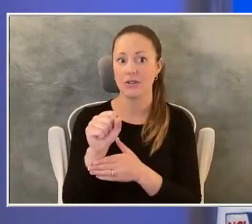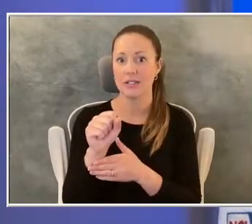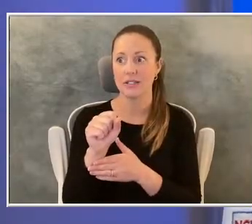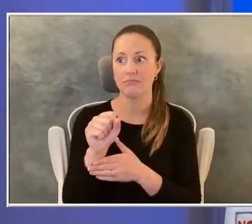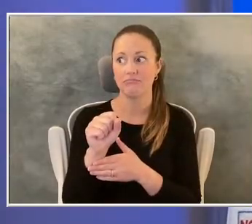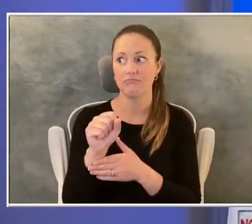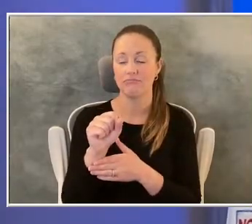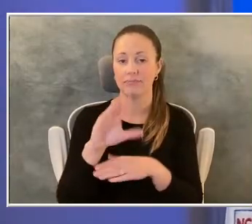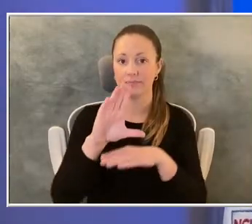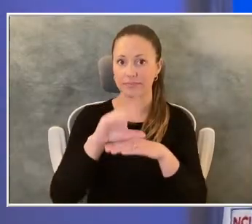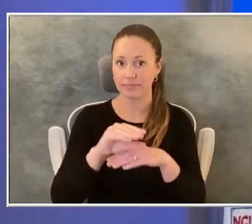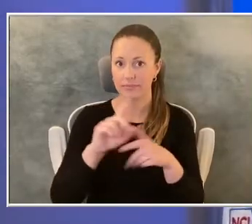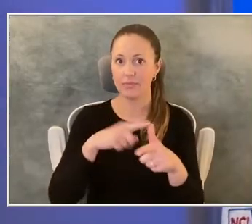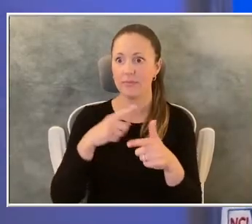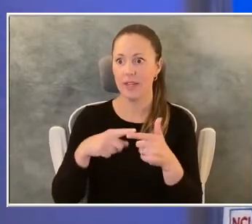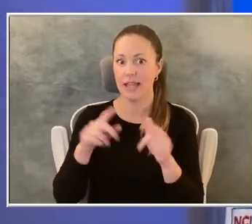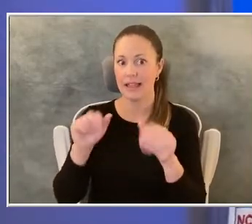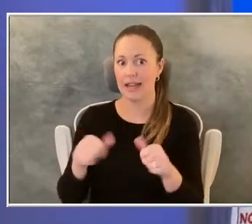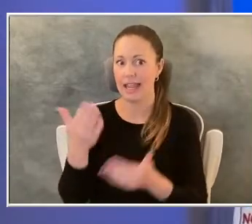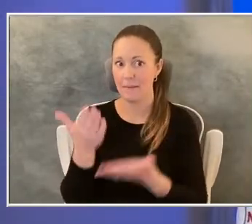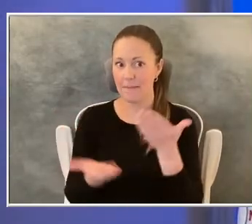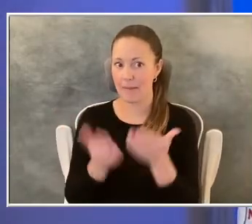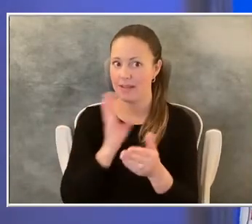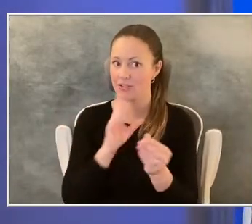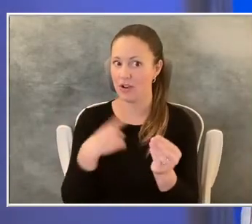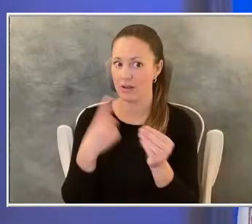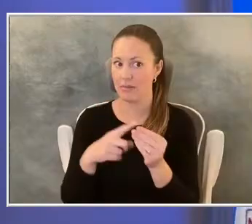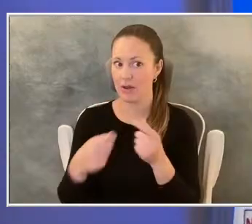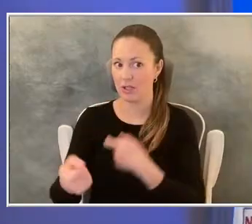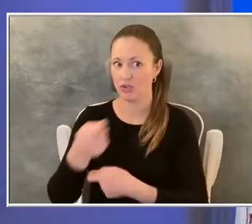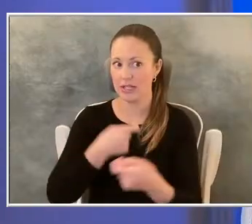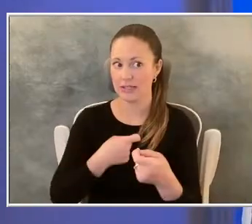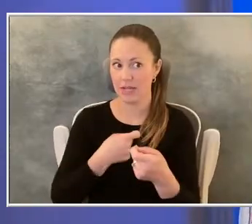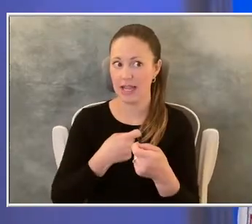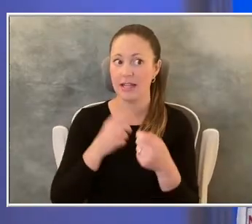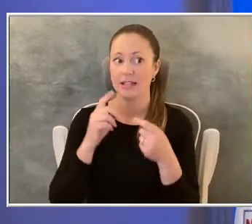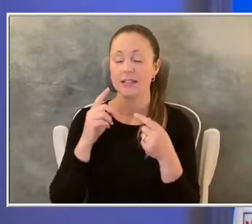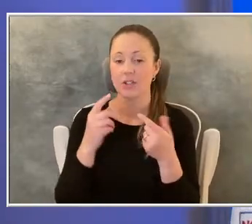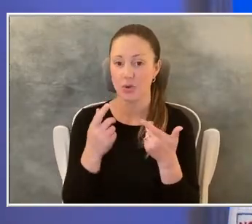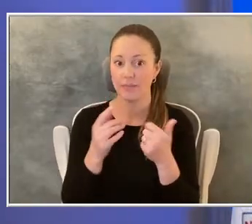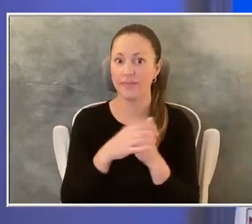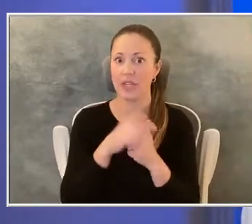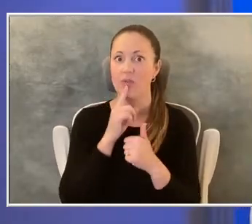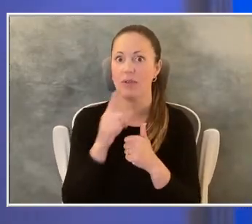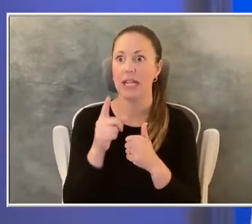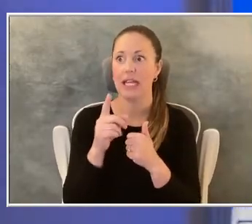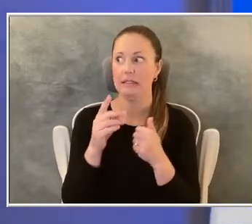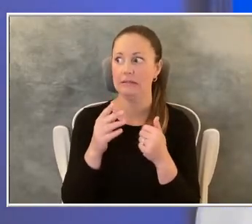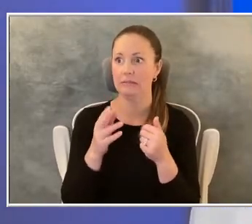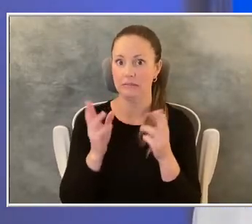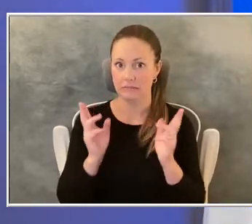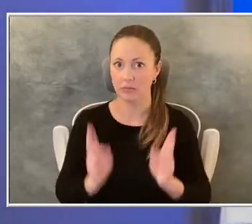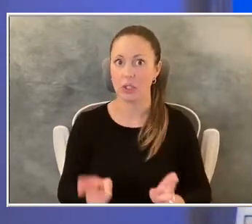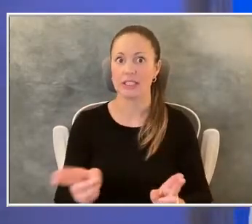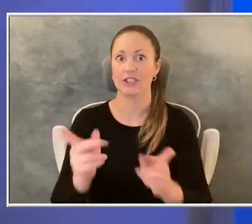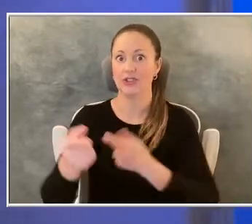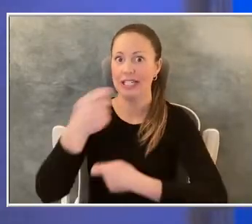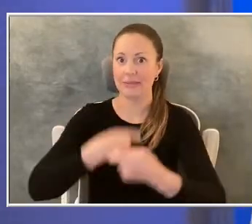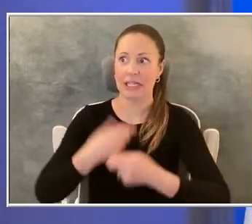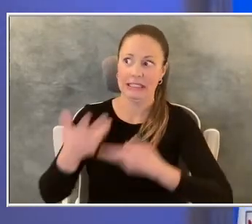at doing the transplant. So when you were kind of impatient to get to the transplant, that was one of the reasons. Right.